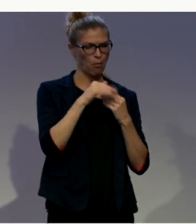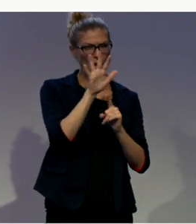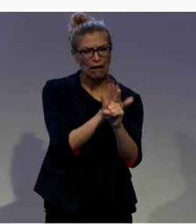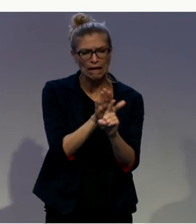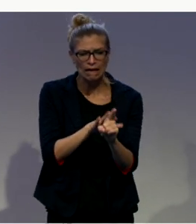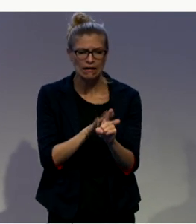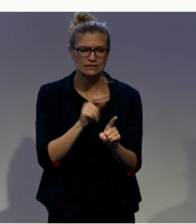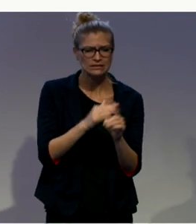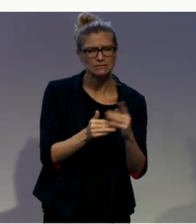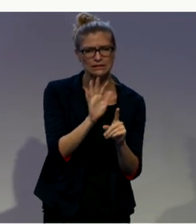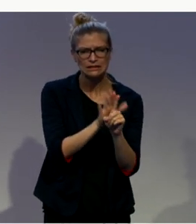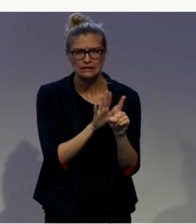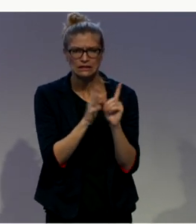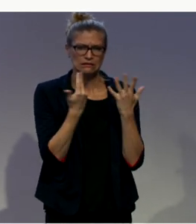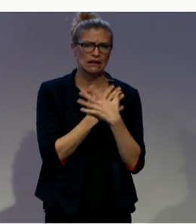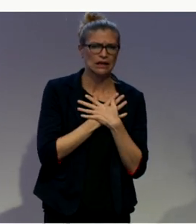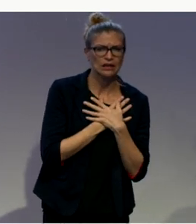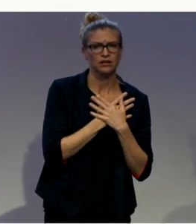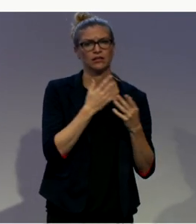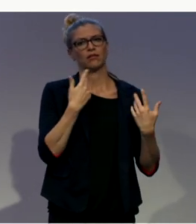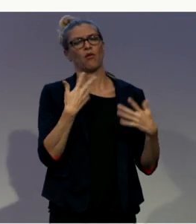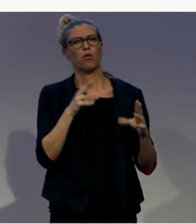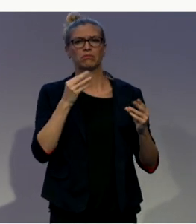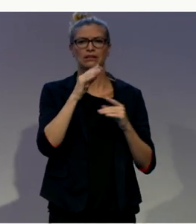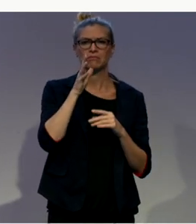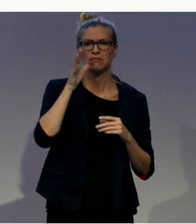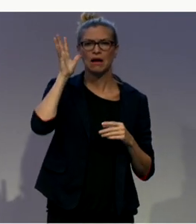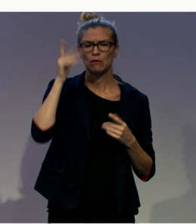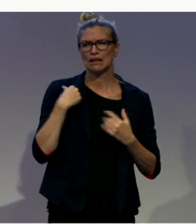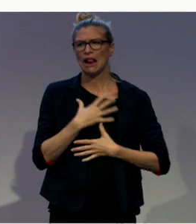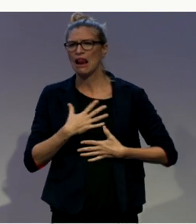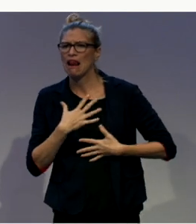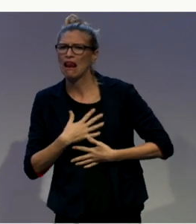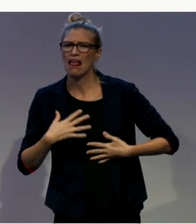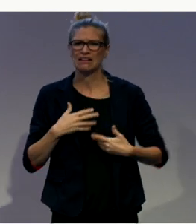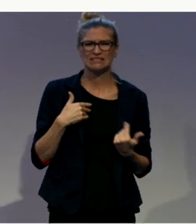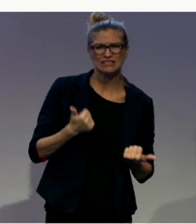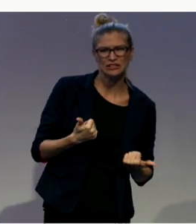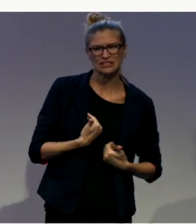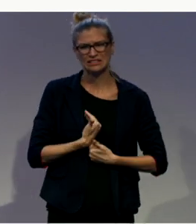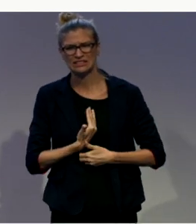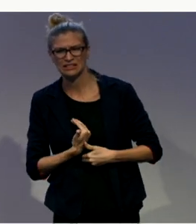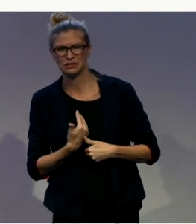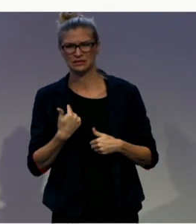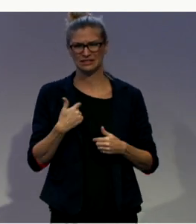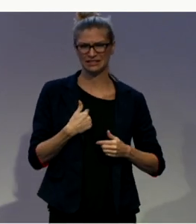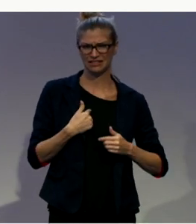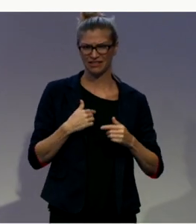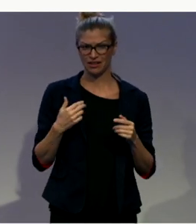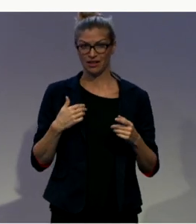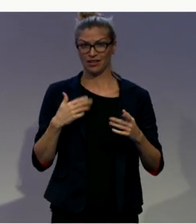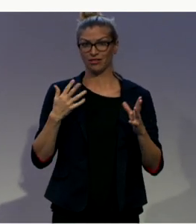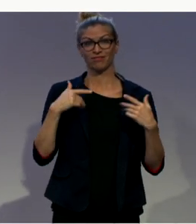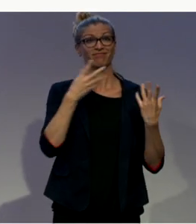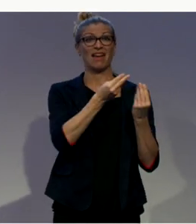are very concerned, and the room is, I'm sure, full of parents now. So